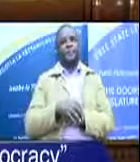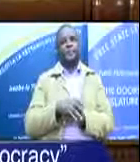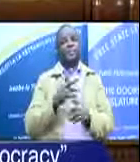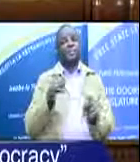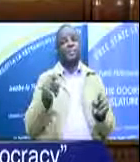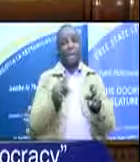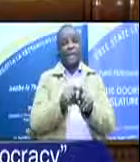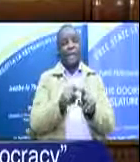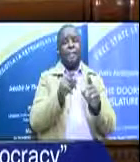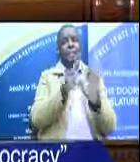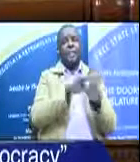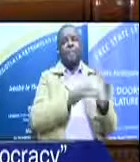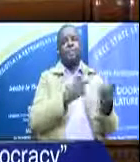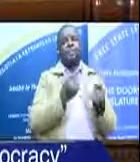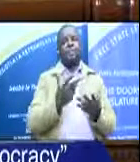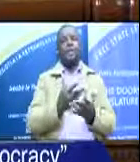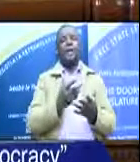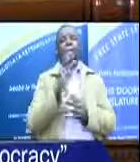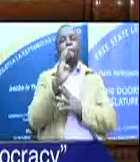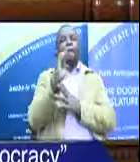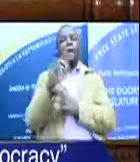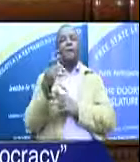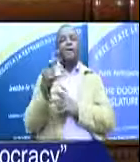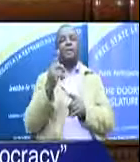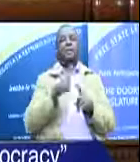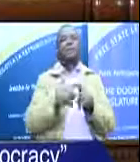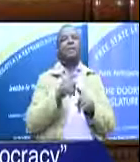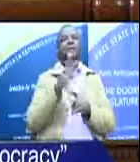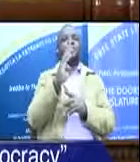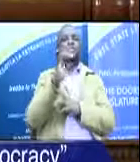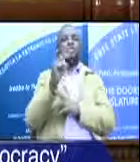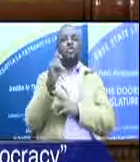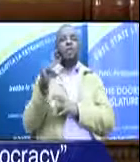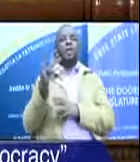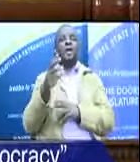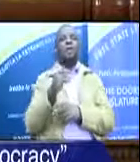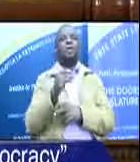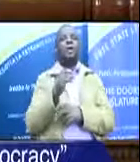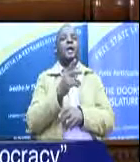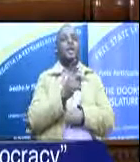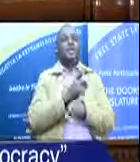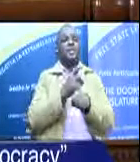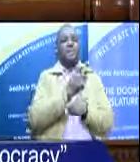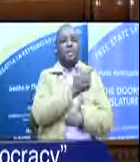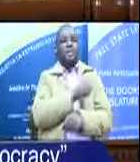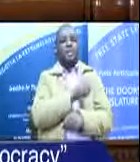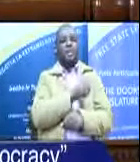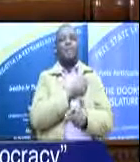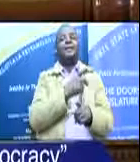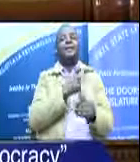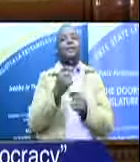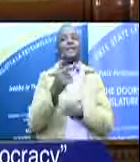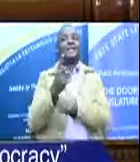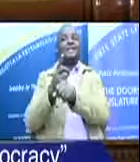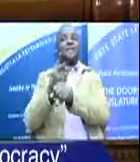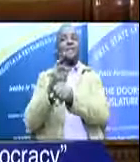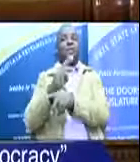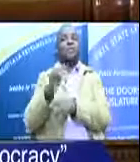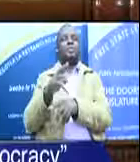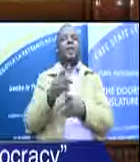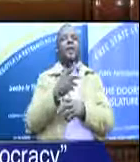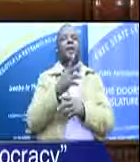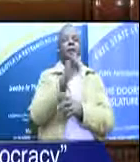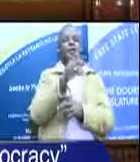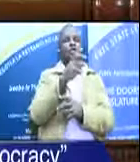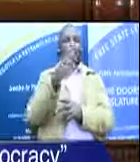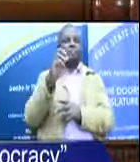Similar programs were carried out at Bongani and Bitumelo Regional Hospital to the district hospitals in Lejole-Putswa and